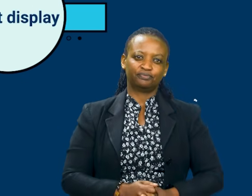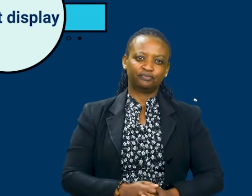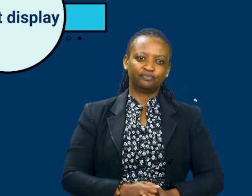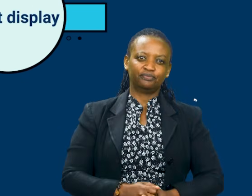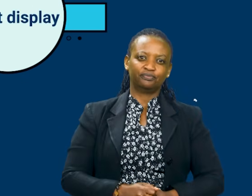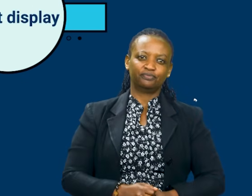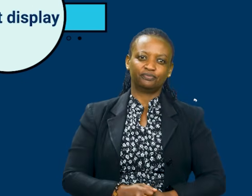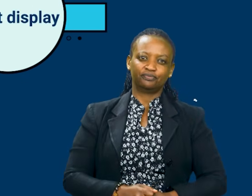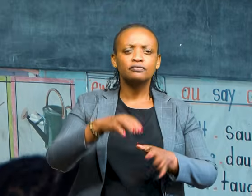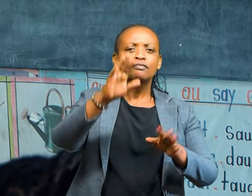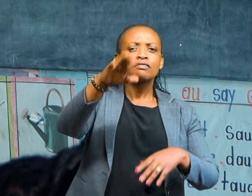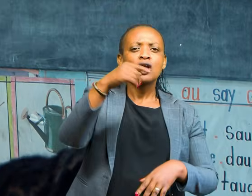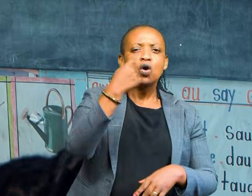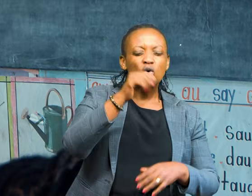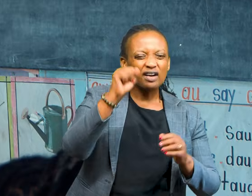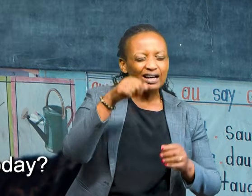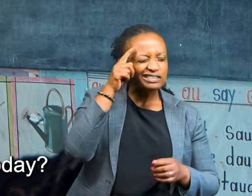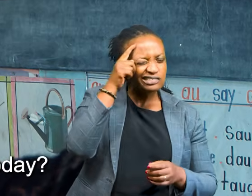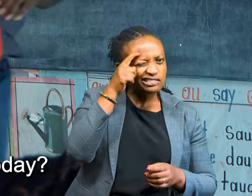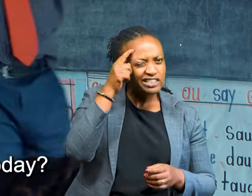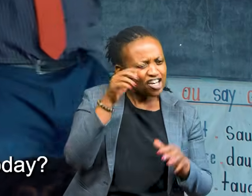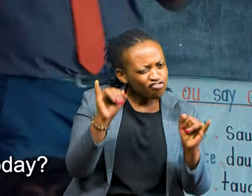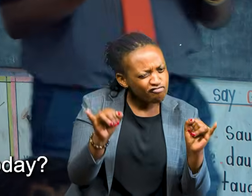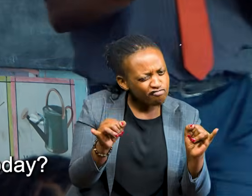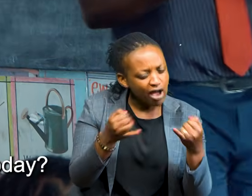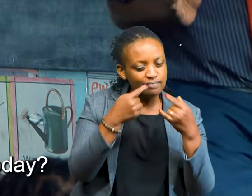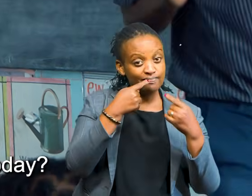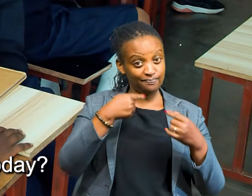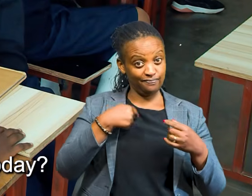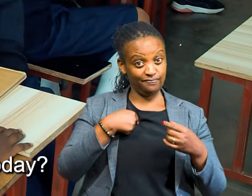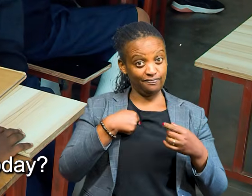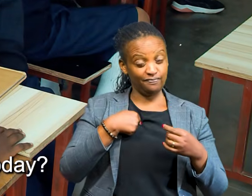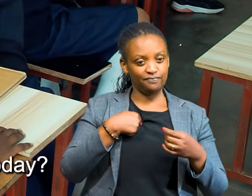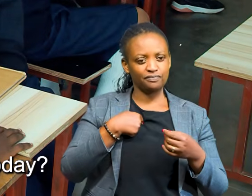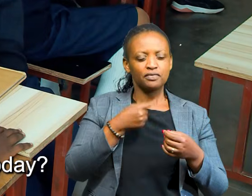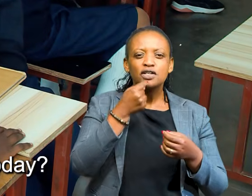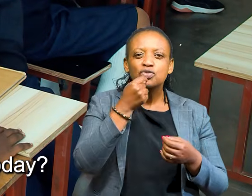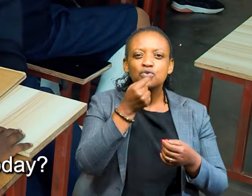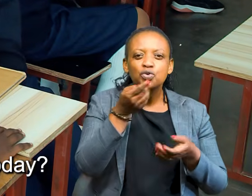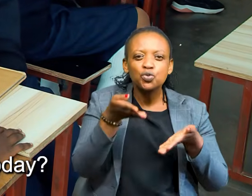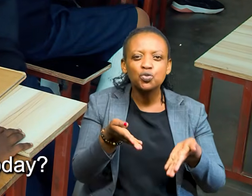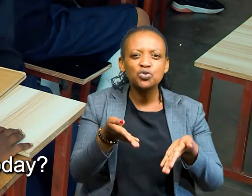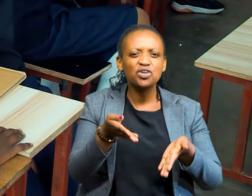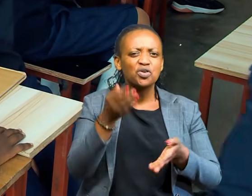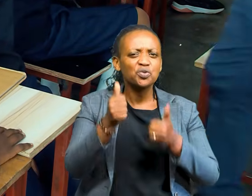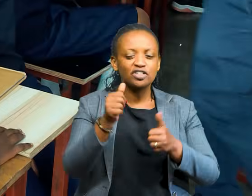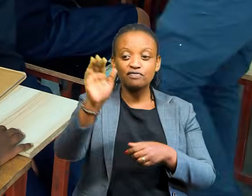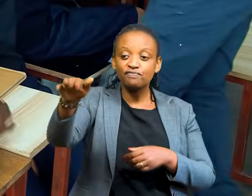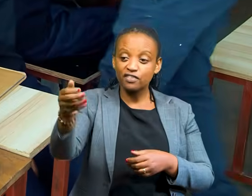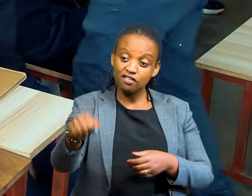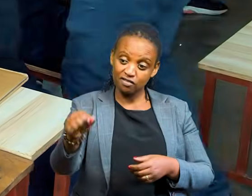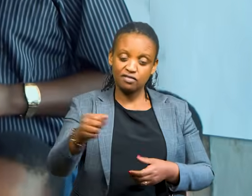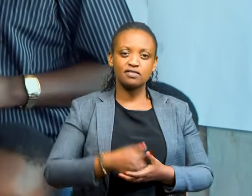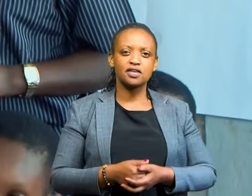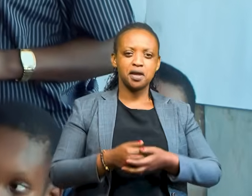more. Who can guess? Who can try to tell us the lesson today?